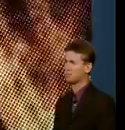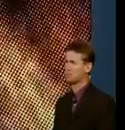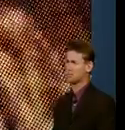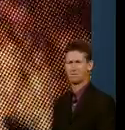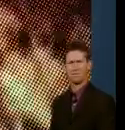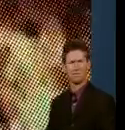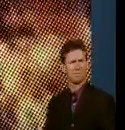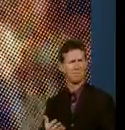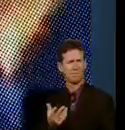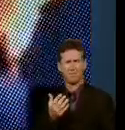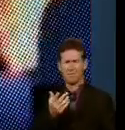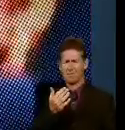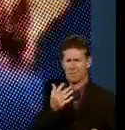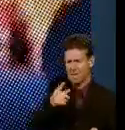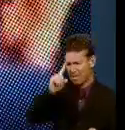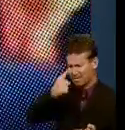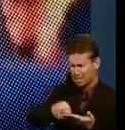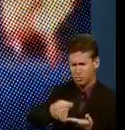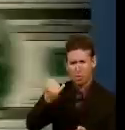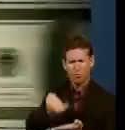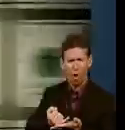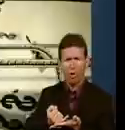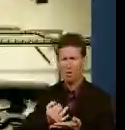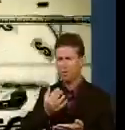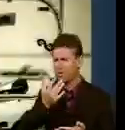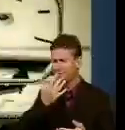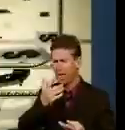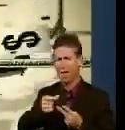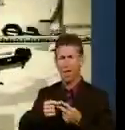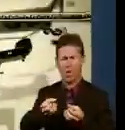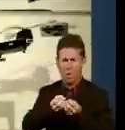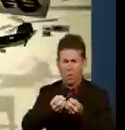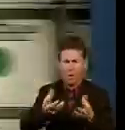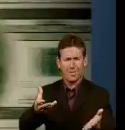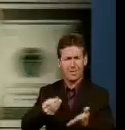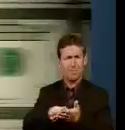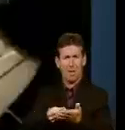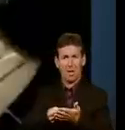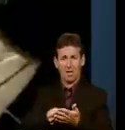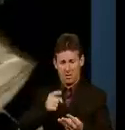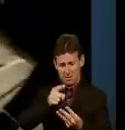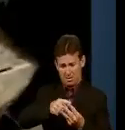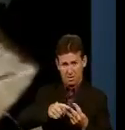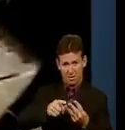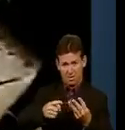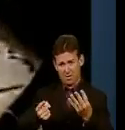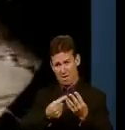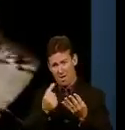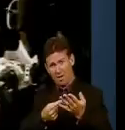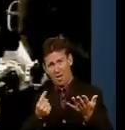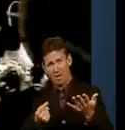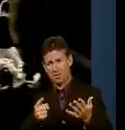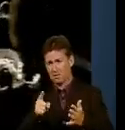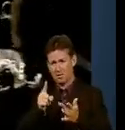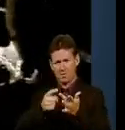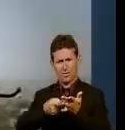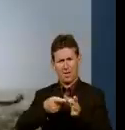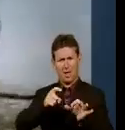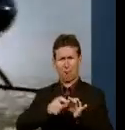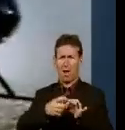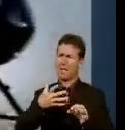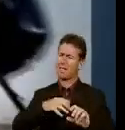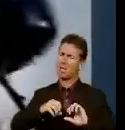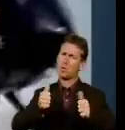Mismanagement, fraud and waste are only part of the story of rebuilding Iraq. The country desperately needed